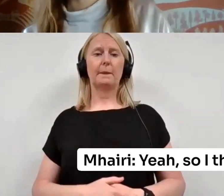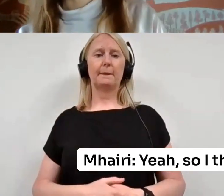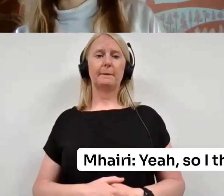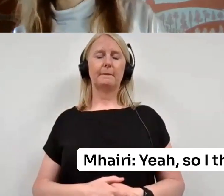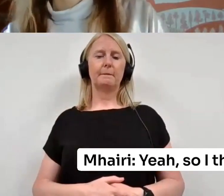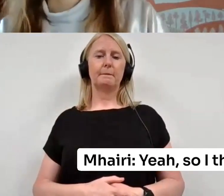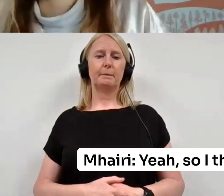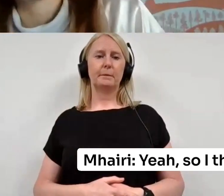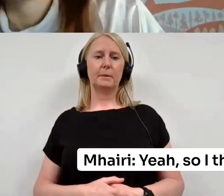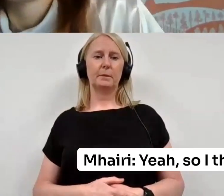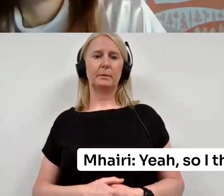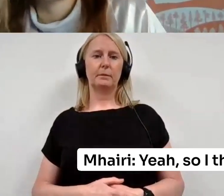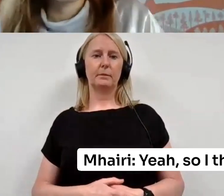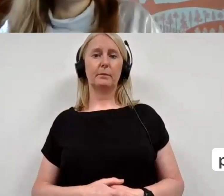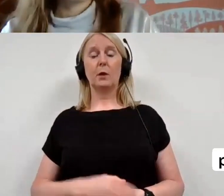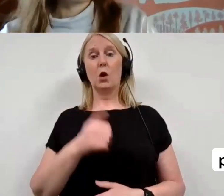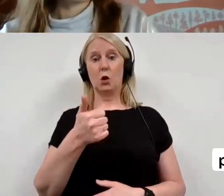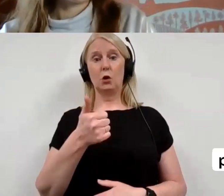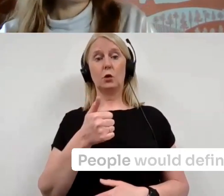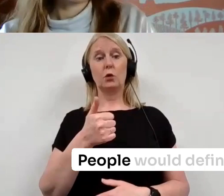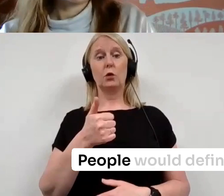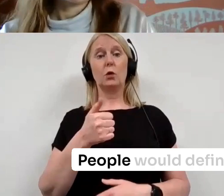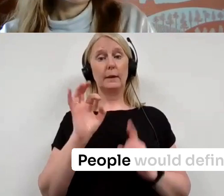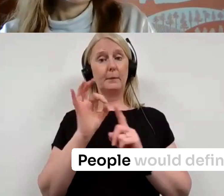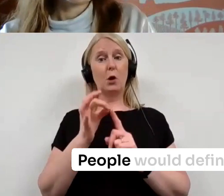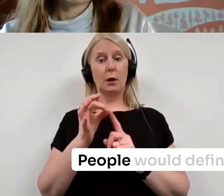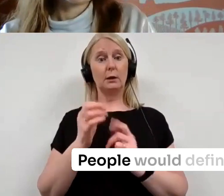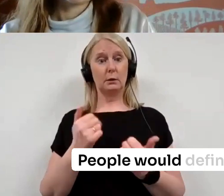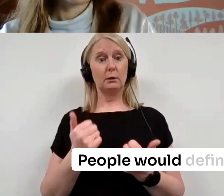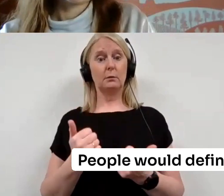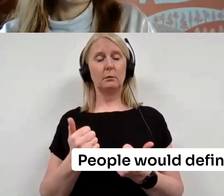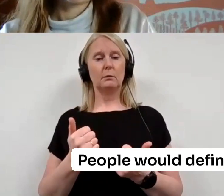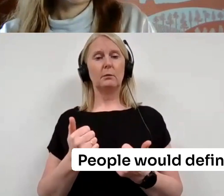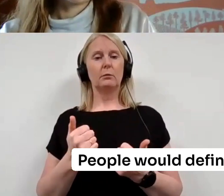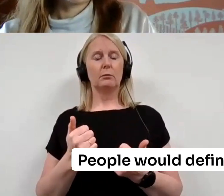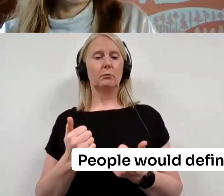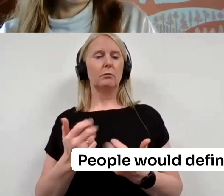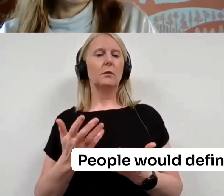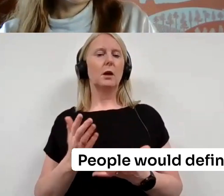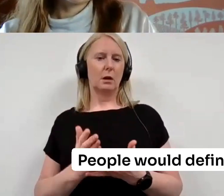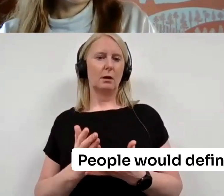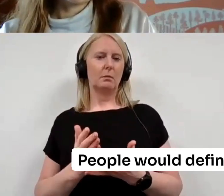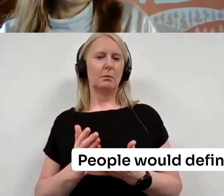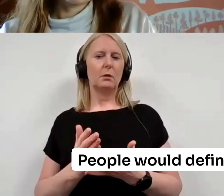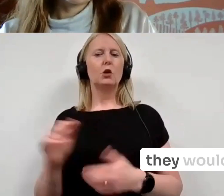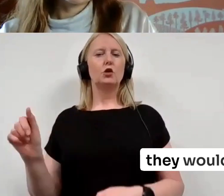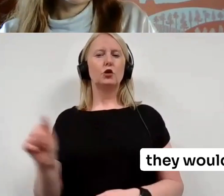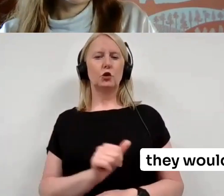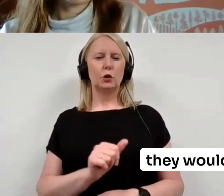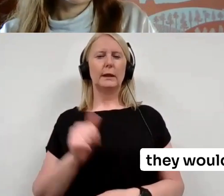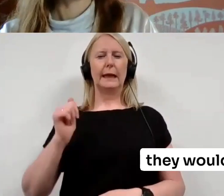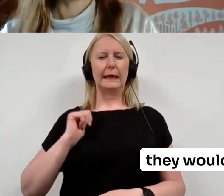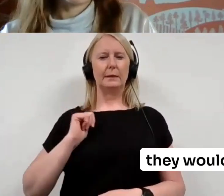I think that's a really good point. People would definitely should expect that they